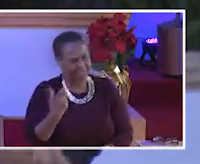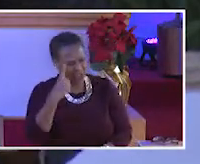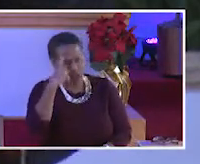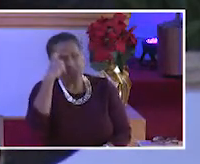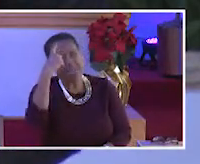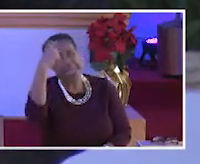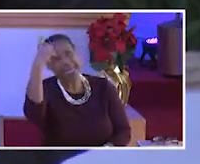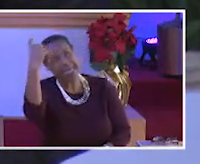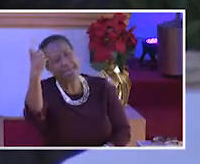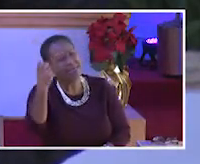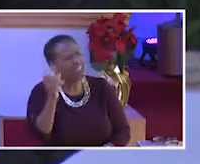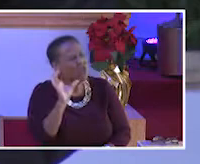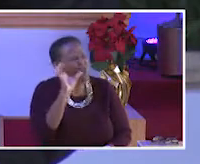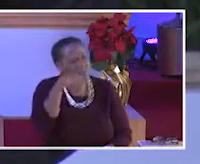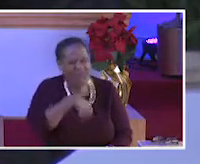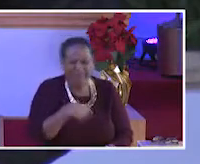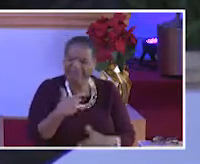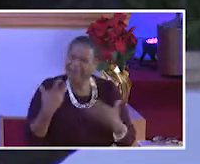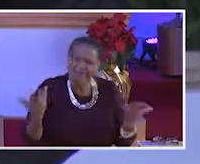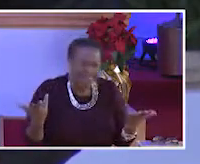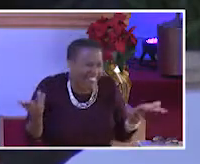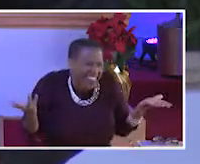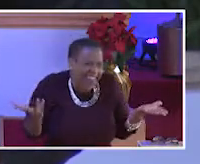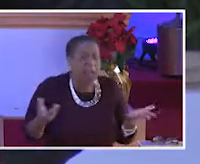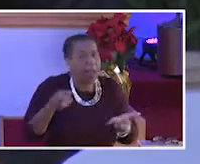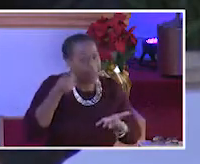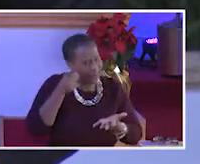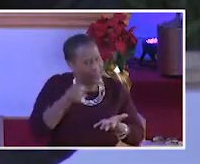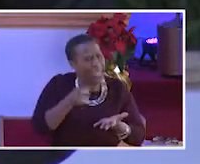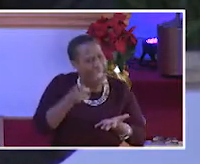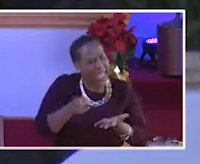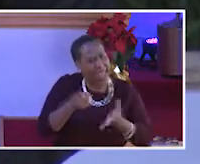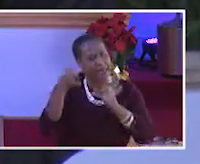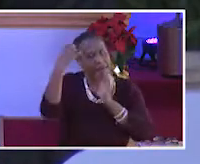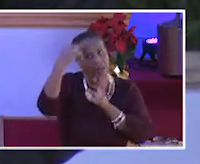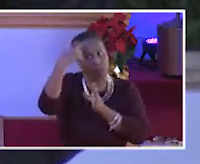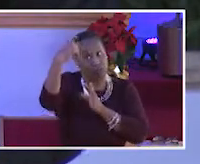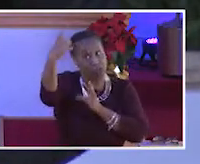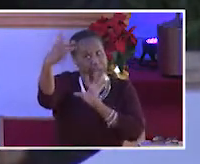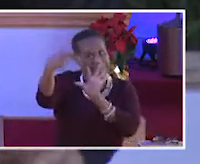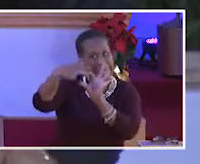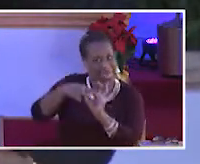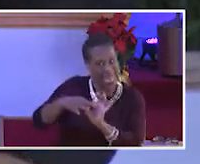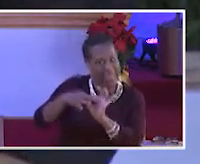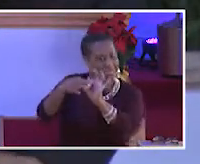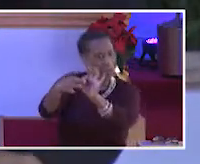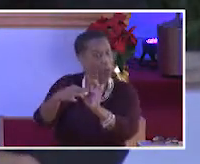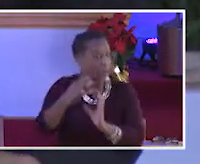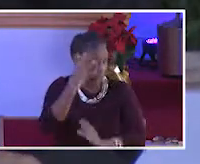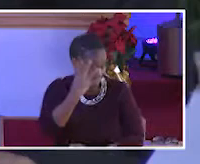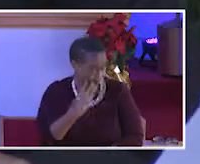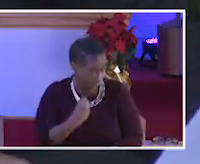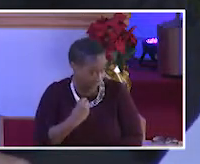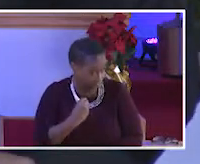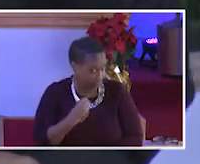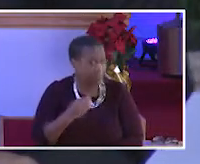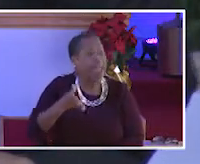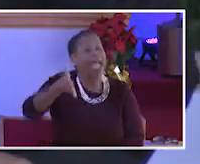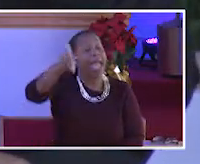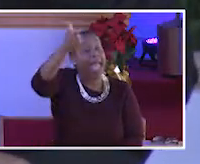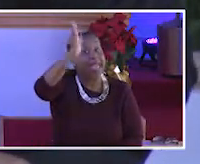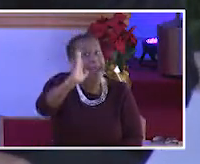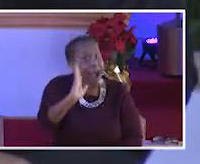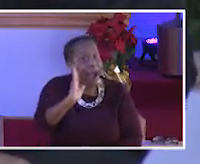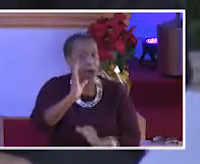the phenomenon of sleep, and they are a way of God communicating with his